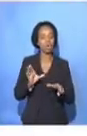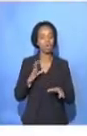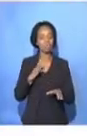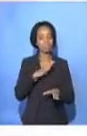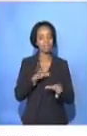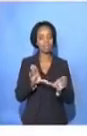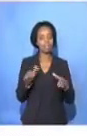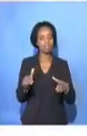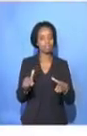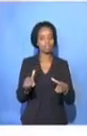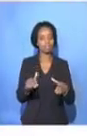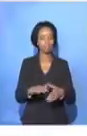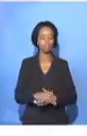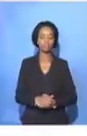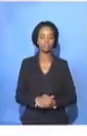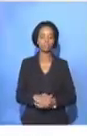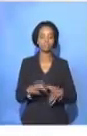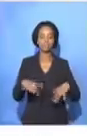chairperson,